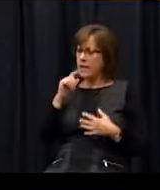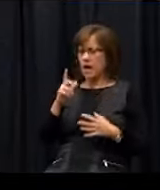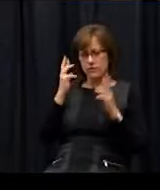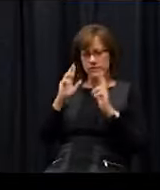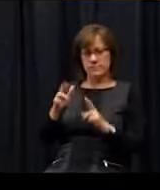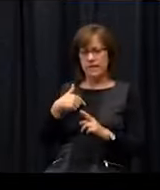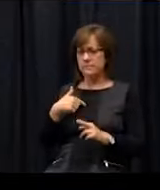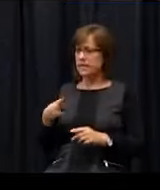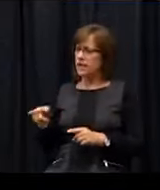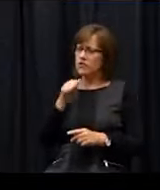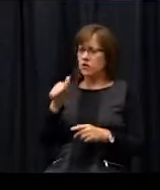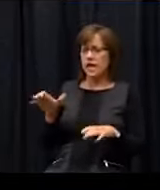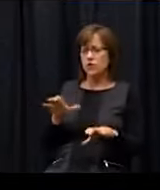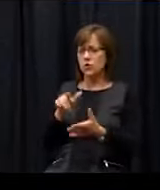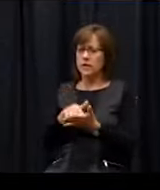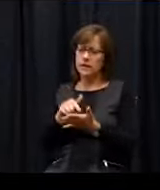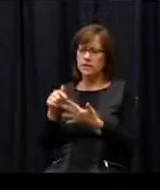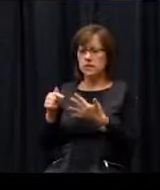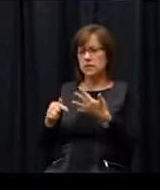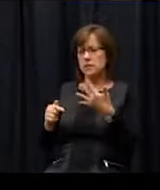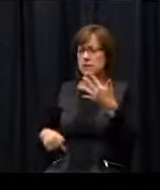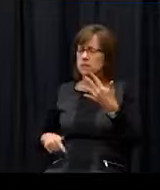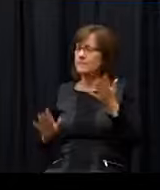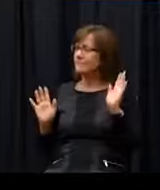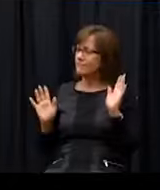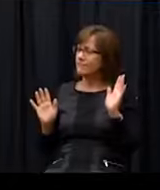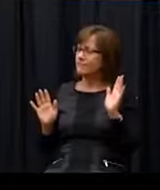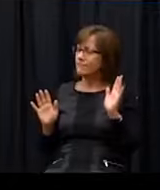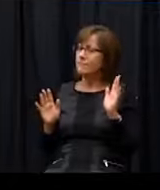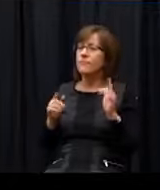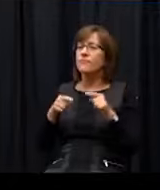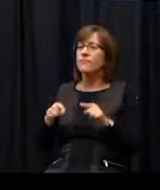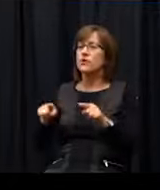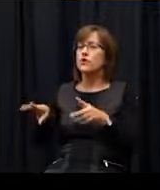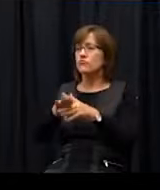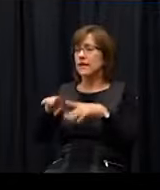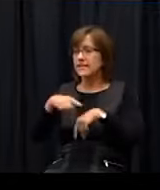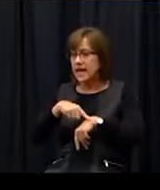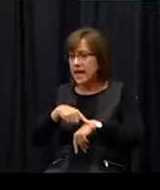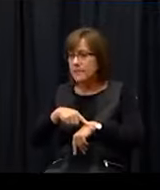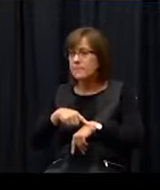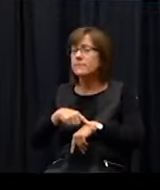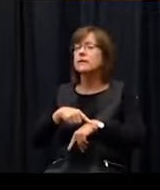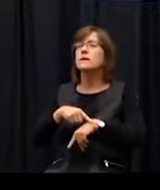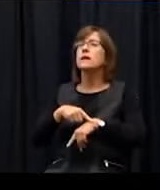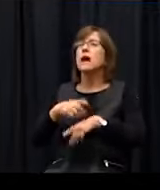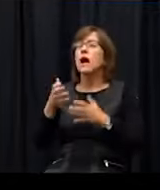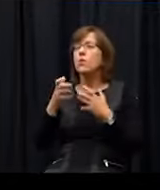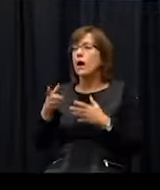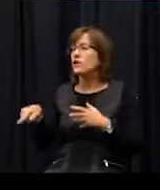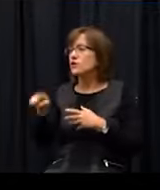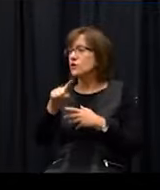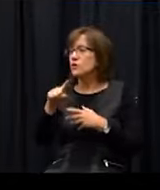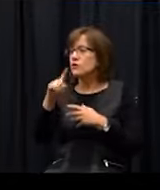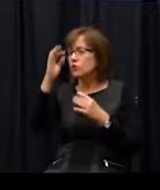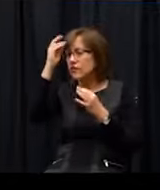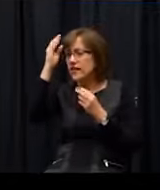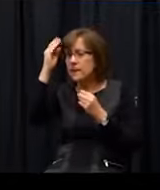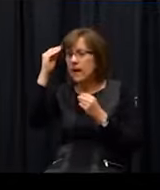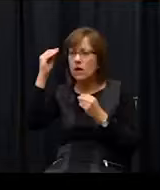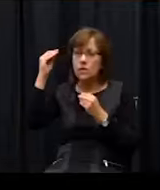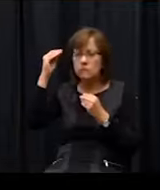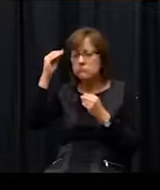don't do this, they don't do that. So I just want you, during break, to give an opportunity to think about it. But